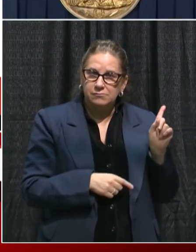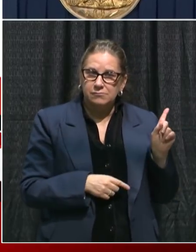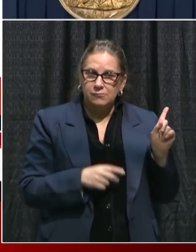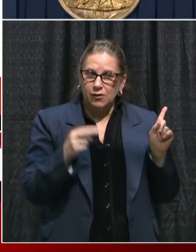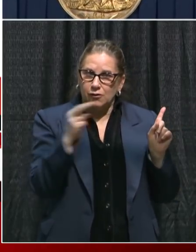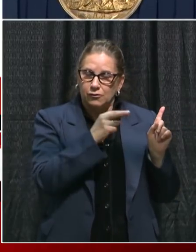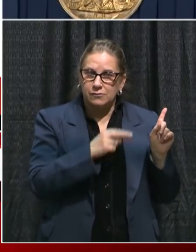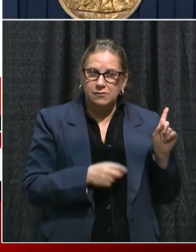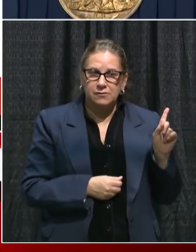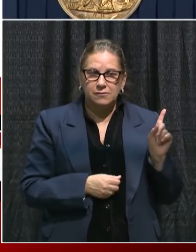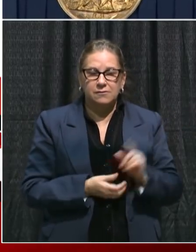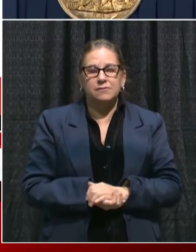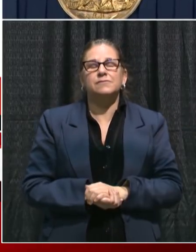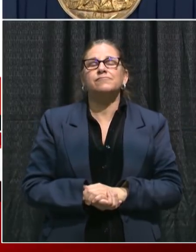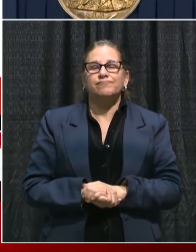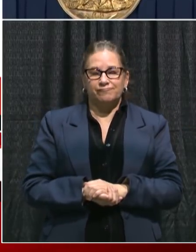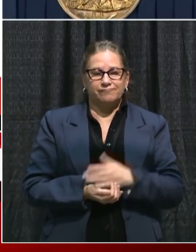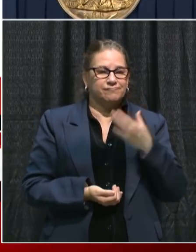Thank you. Mm-hmm.